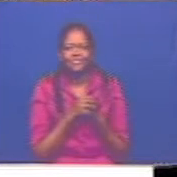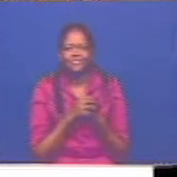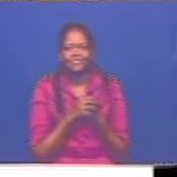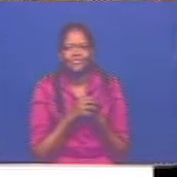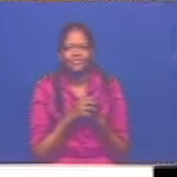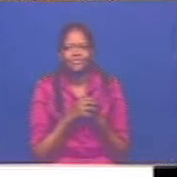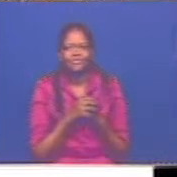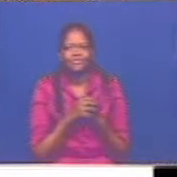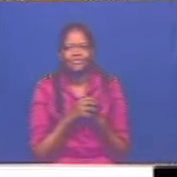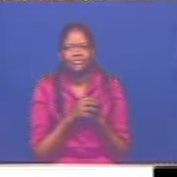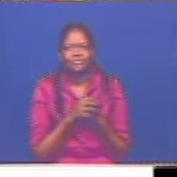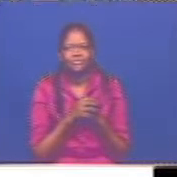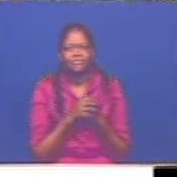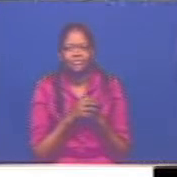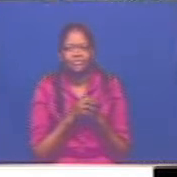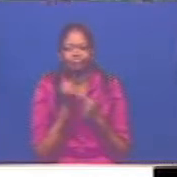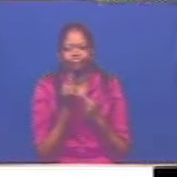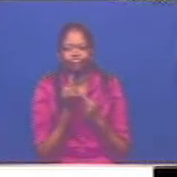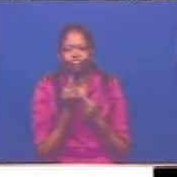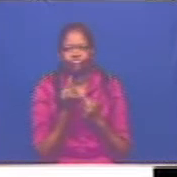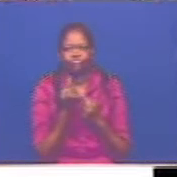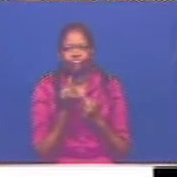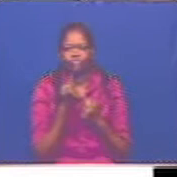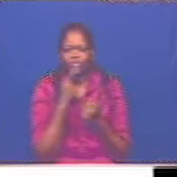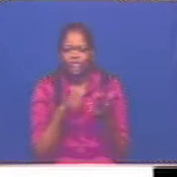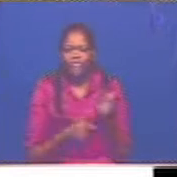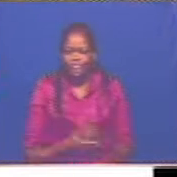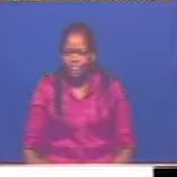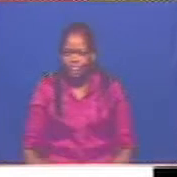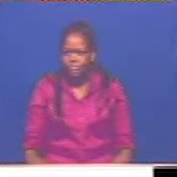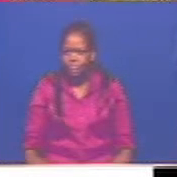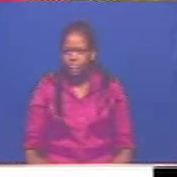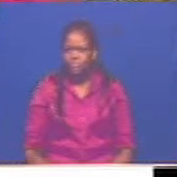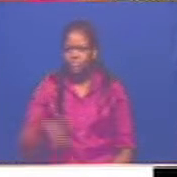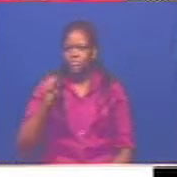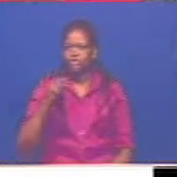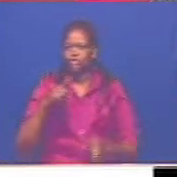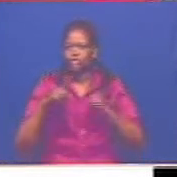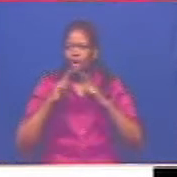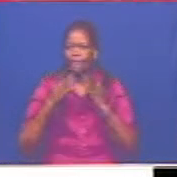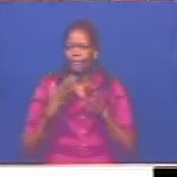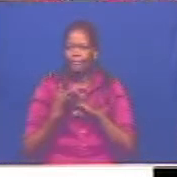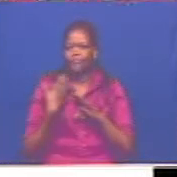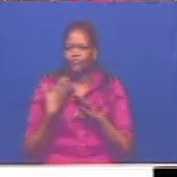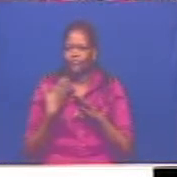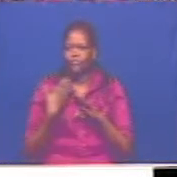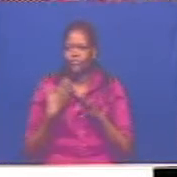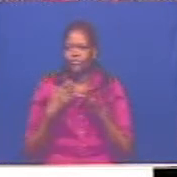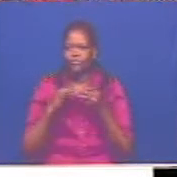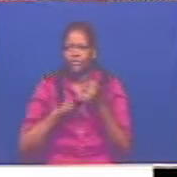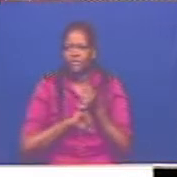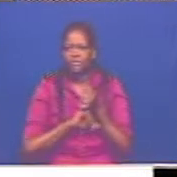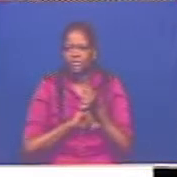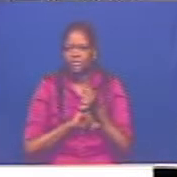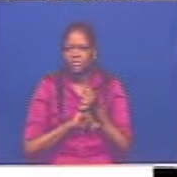It's not a collaboration. It's not a collaboration. It's a single. It's your single. Yeah, yeah. Tell us about Milele. Yeah, Milela, I'm talking about before you get into marriage,